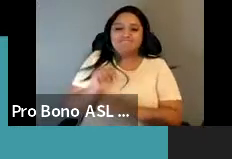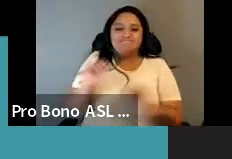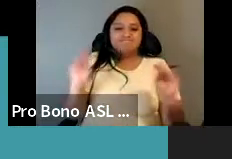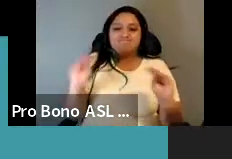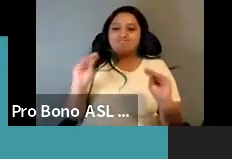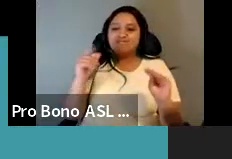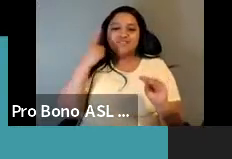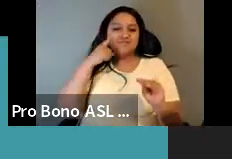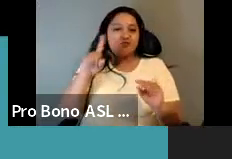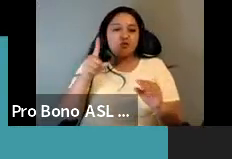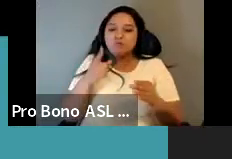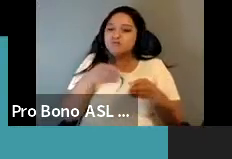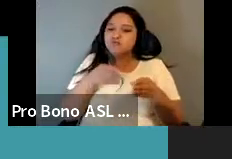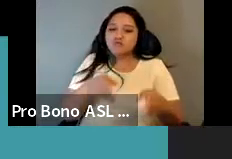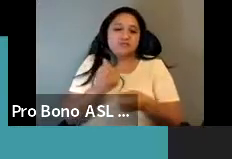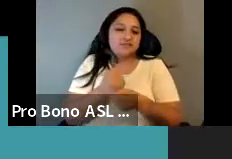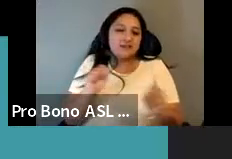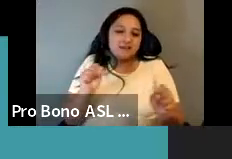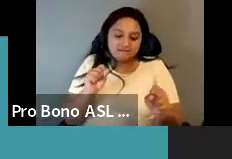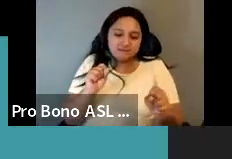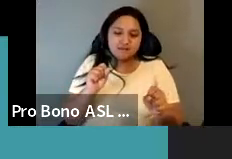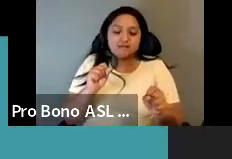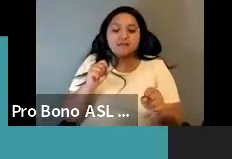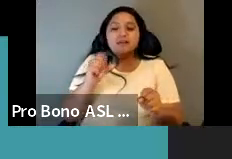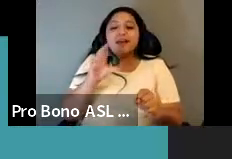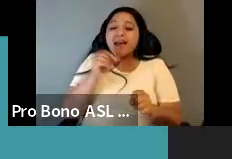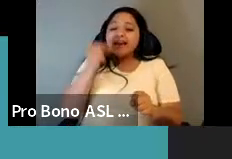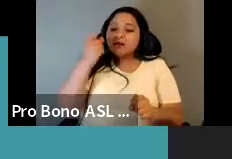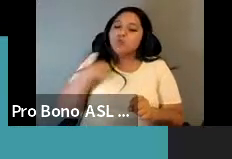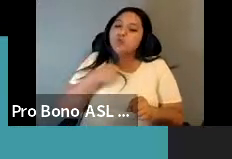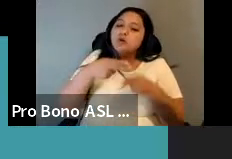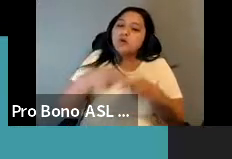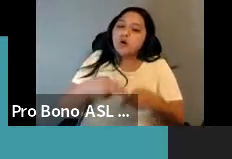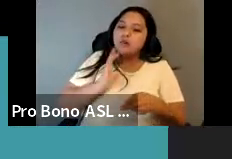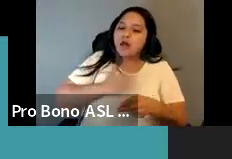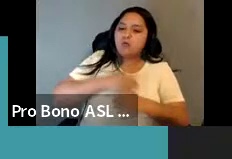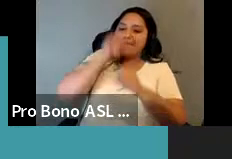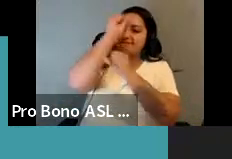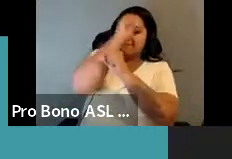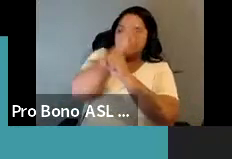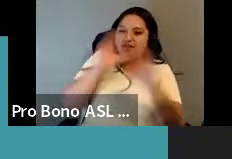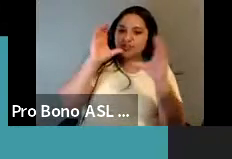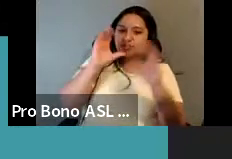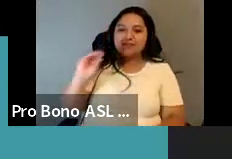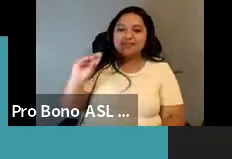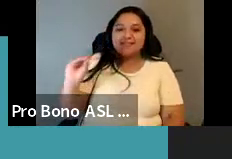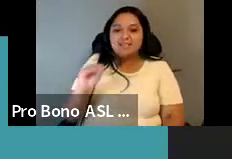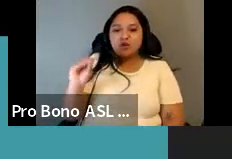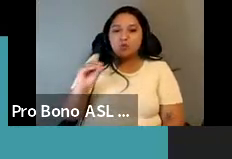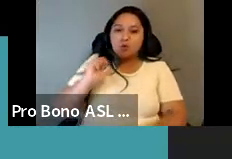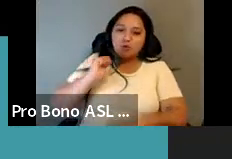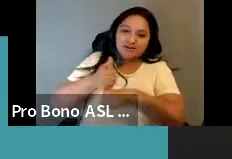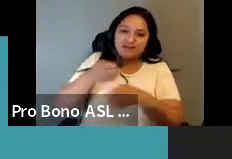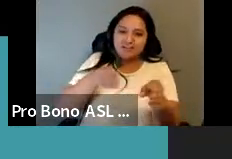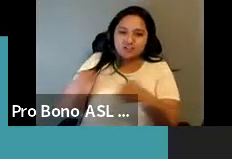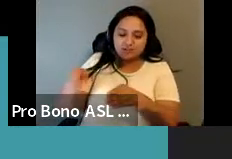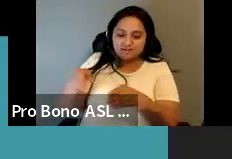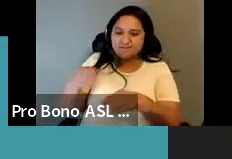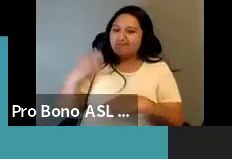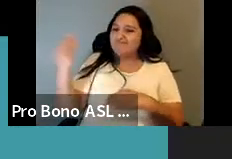for street safety and what we call our Vision Zero initiative. So we will continue that fight, and the